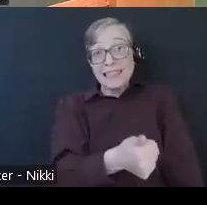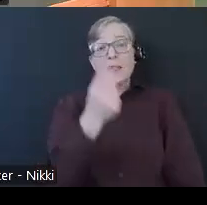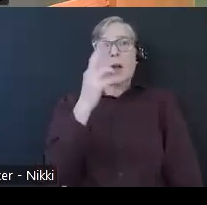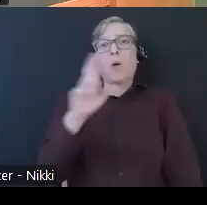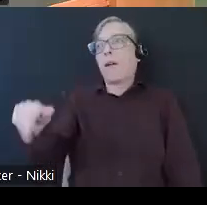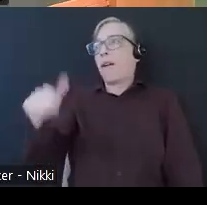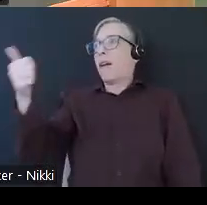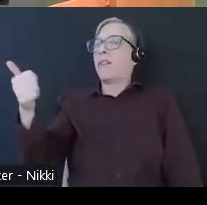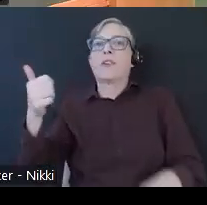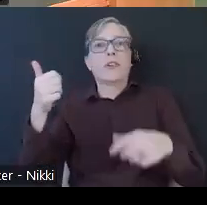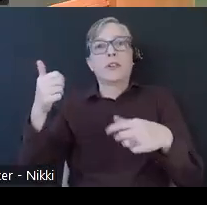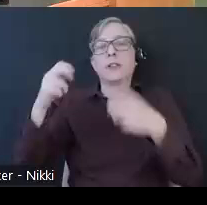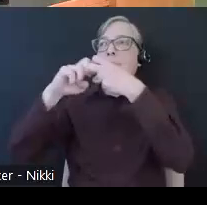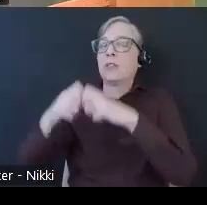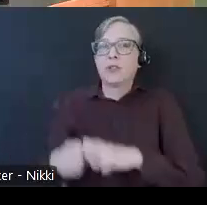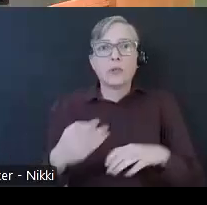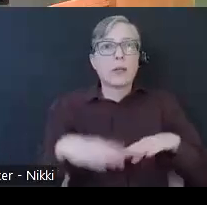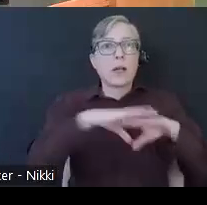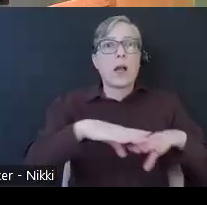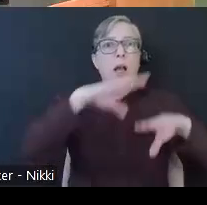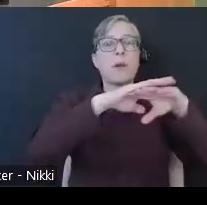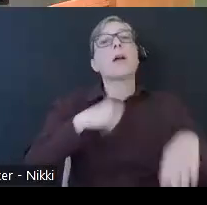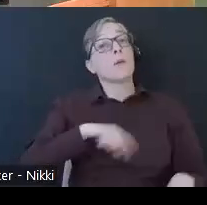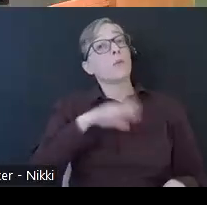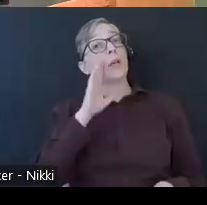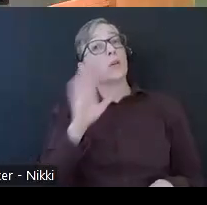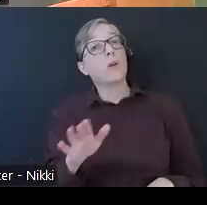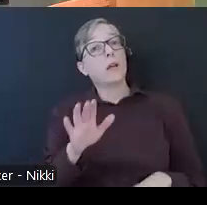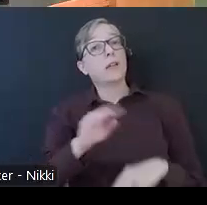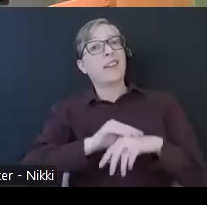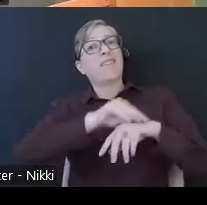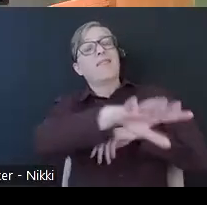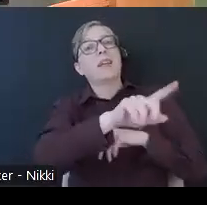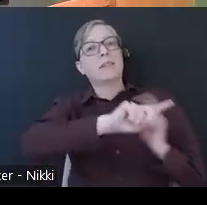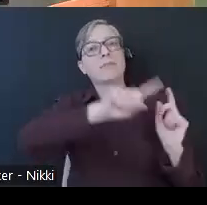we freely made recommendations to see a mental health provider in the community.